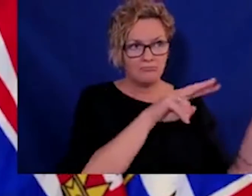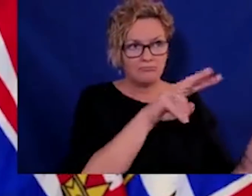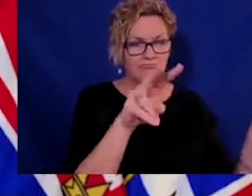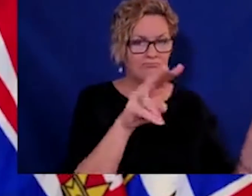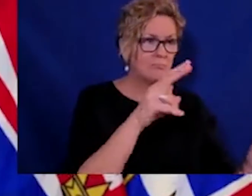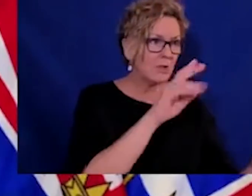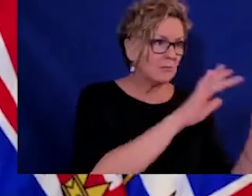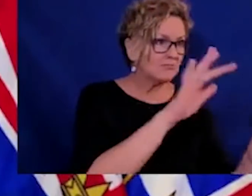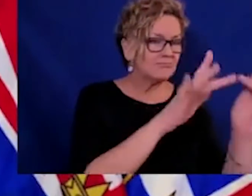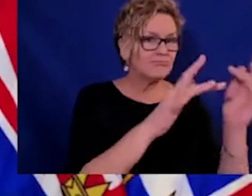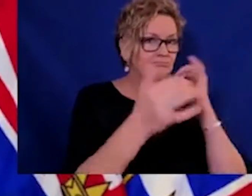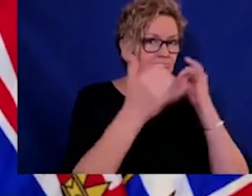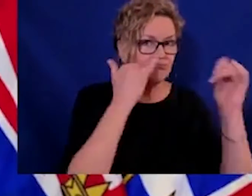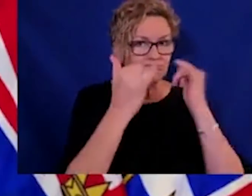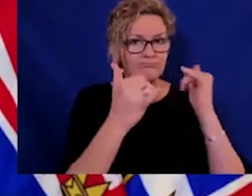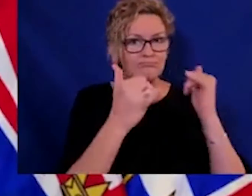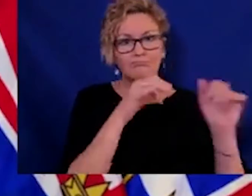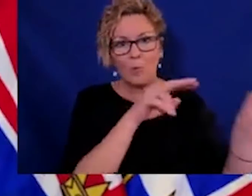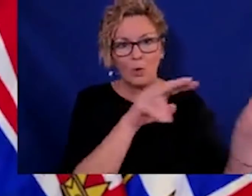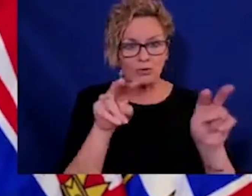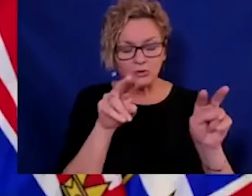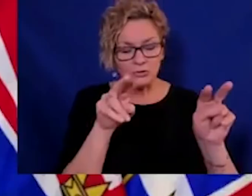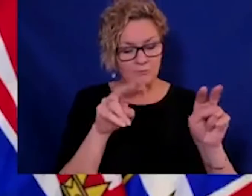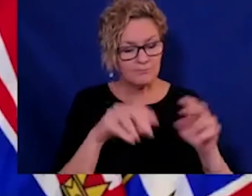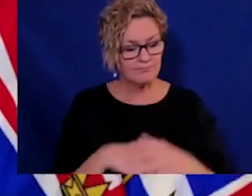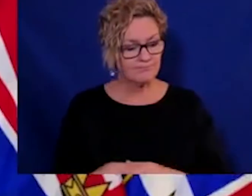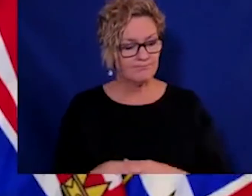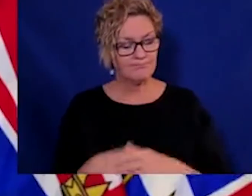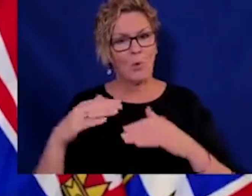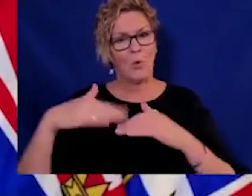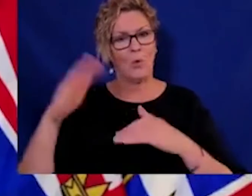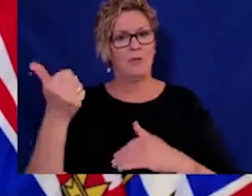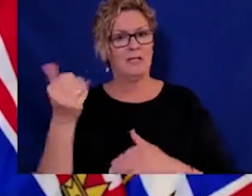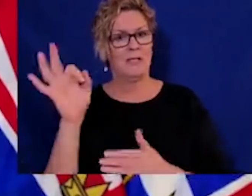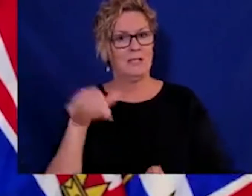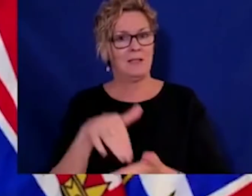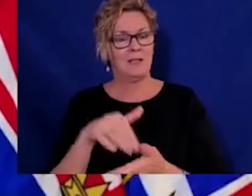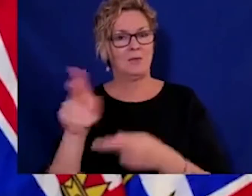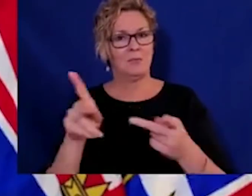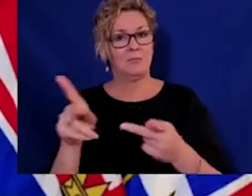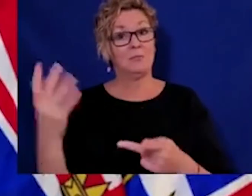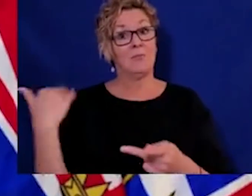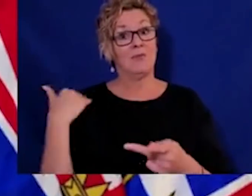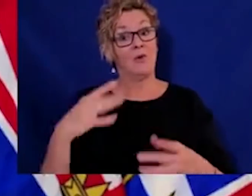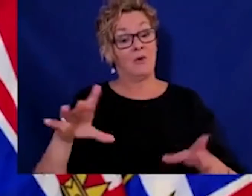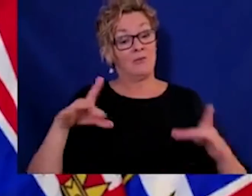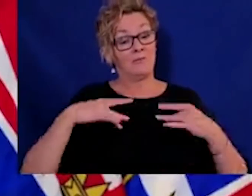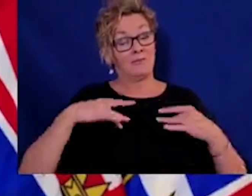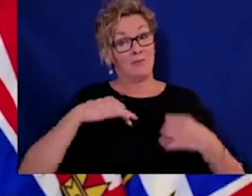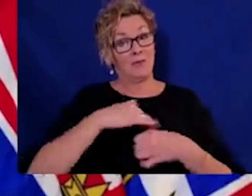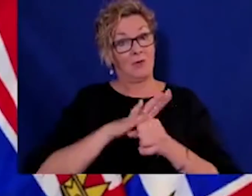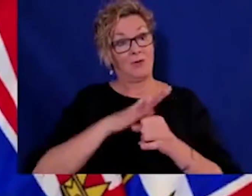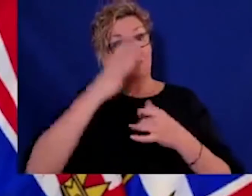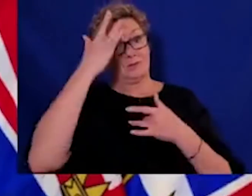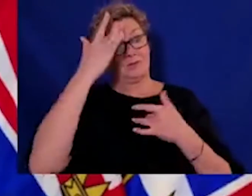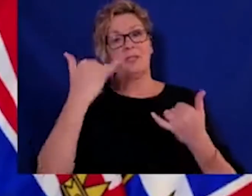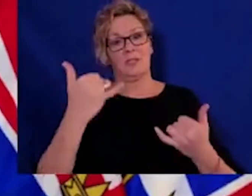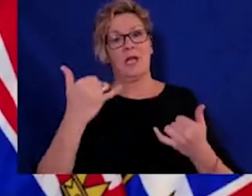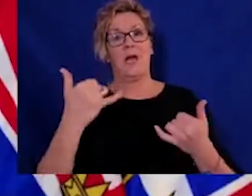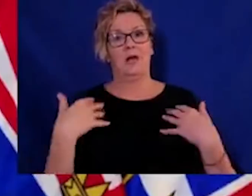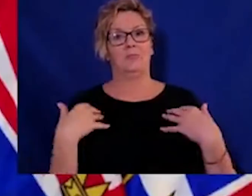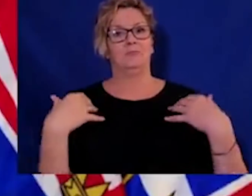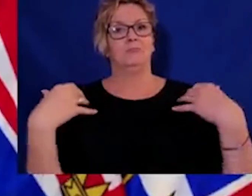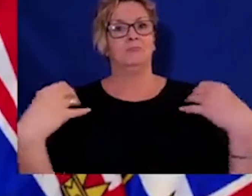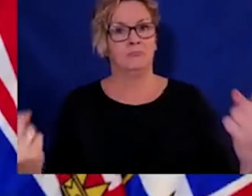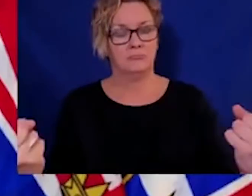19,814 who have now fully recovered. I do want to report, however, that we've had